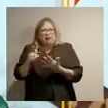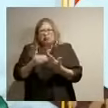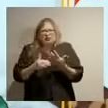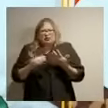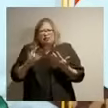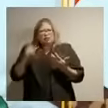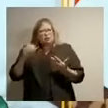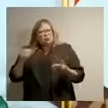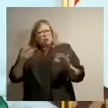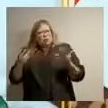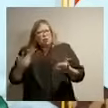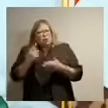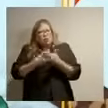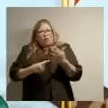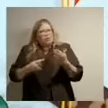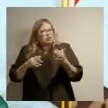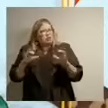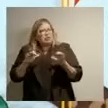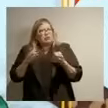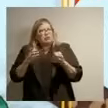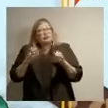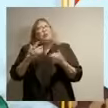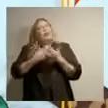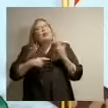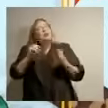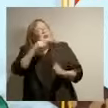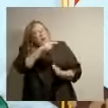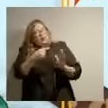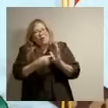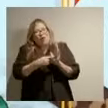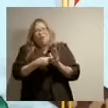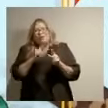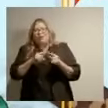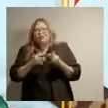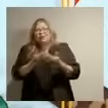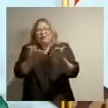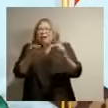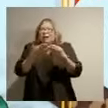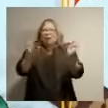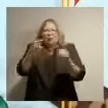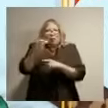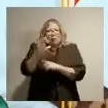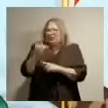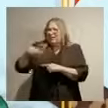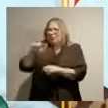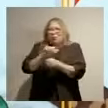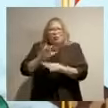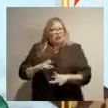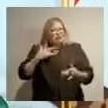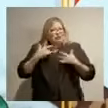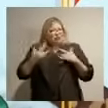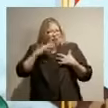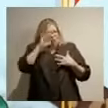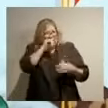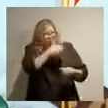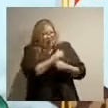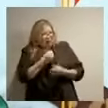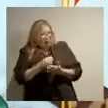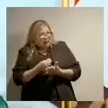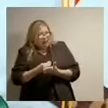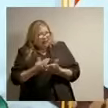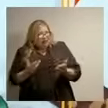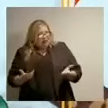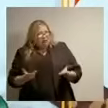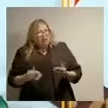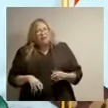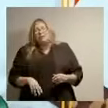you know, what does the public, what do you owe the public, I guess, especially workers who are concerned that they're not going to get this money? Well, like the same posture